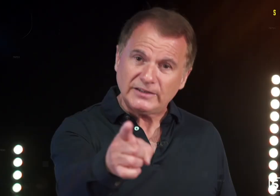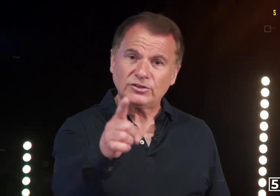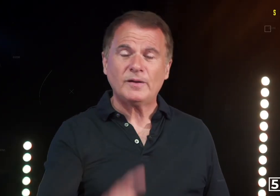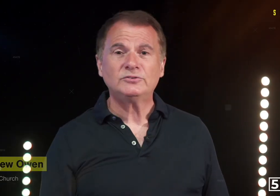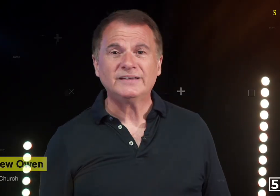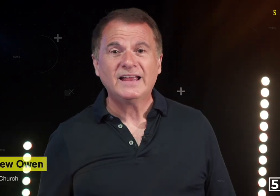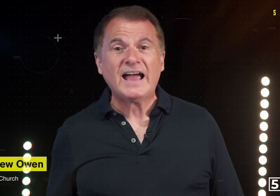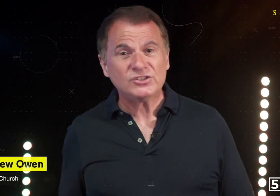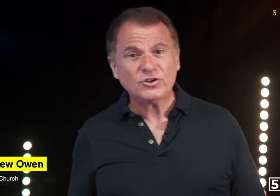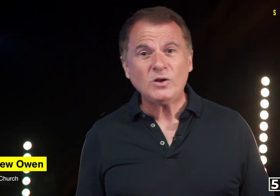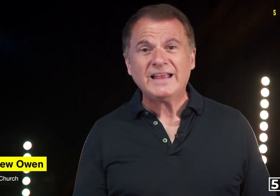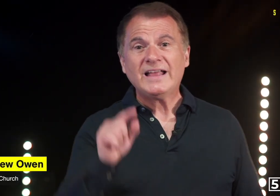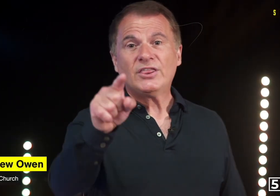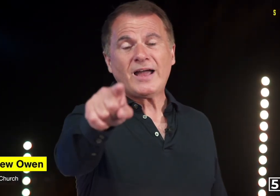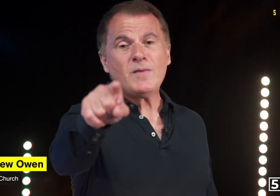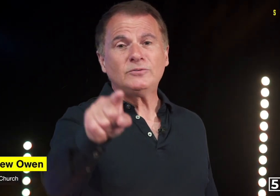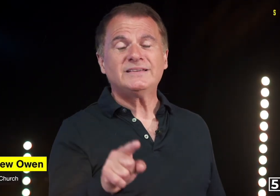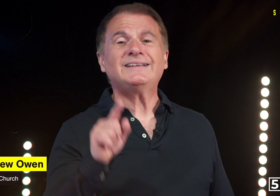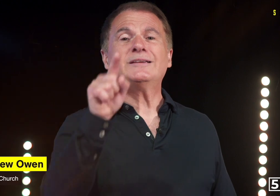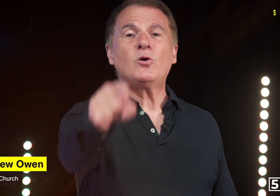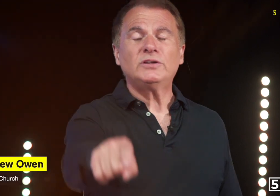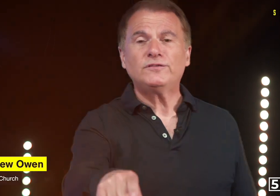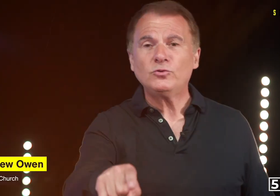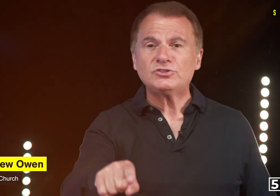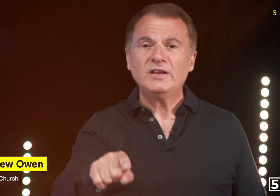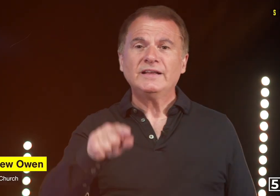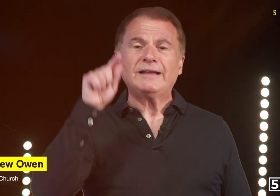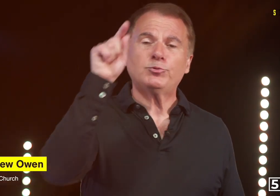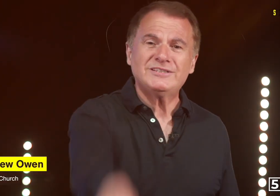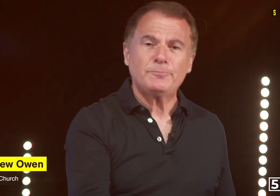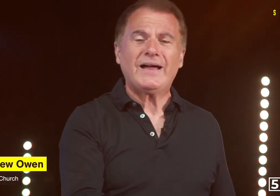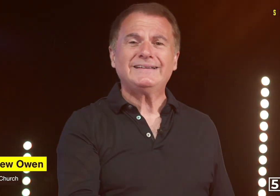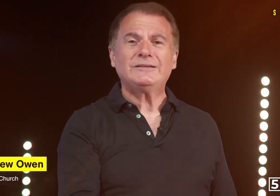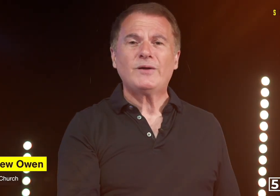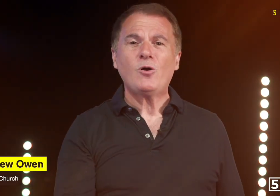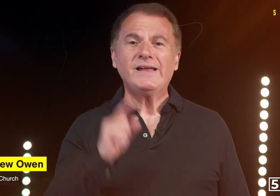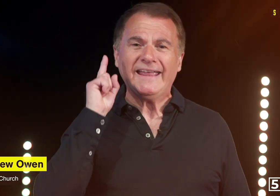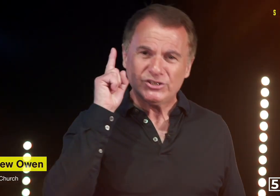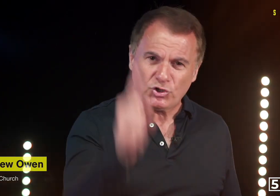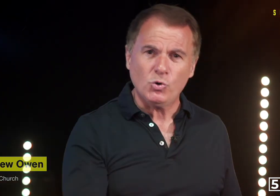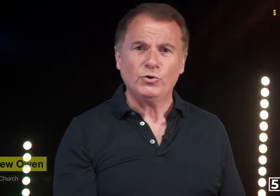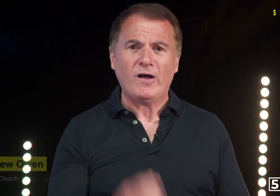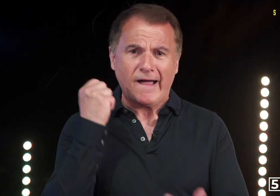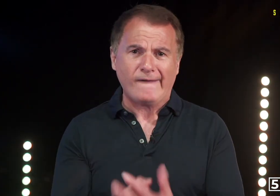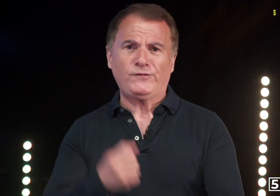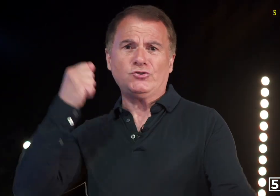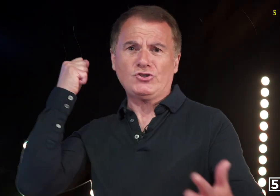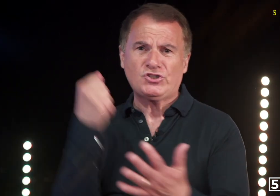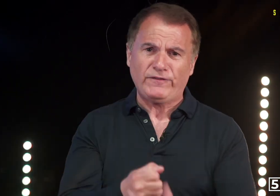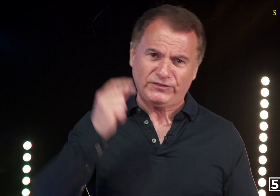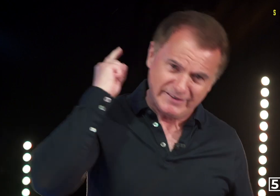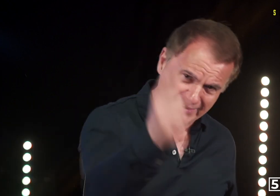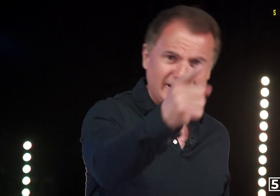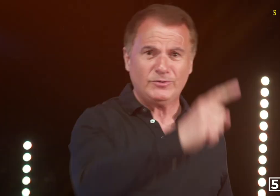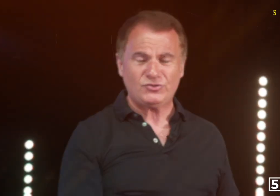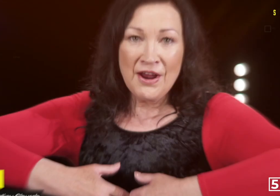Jesus. Speak to the mountain. And do you know what? That mountain, that demonic force, that principality and power, it's gone. You have to